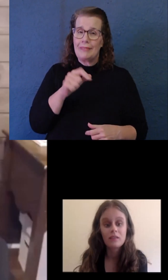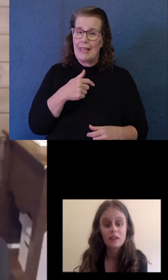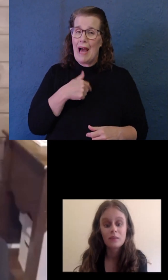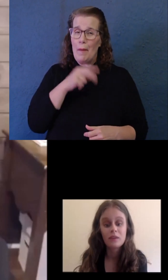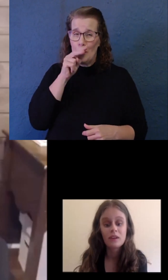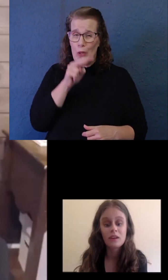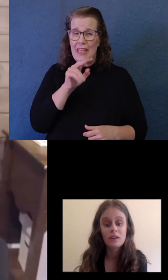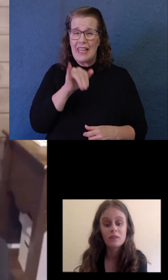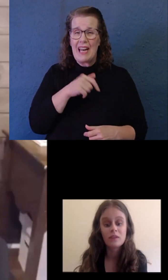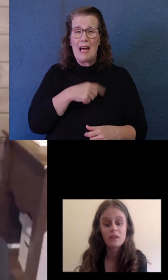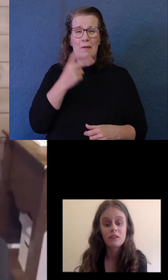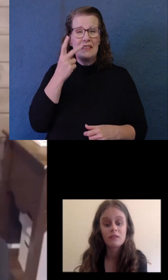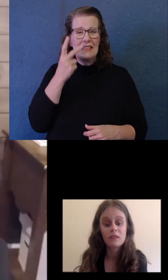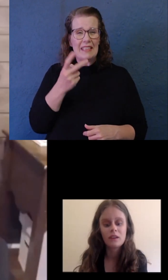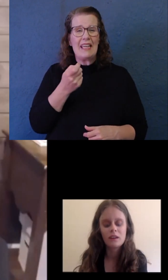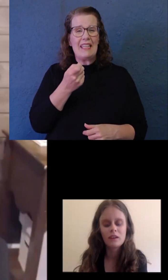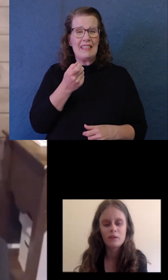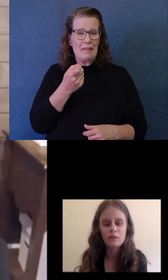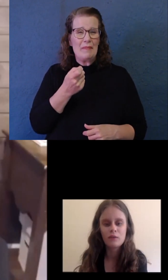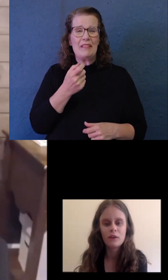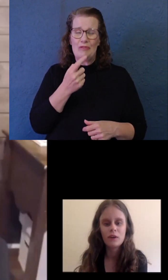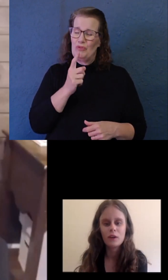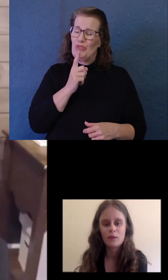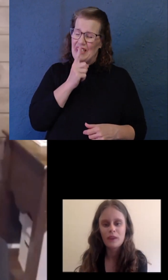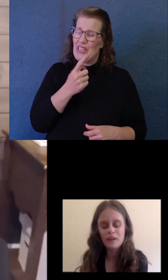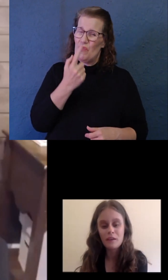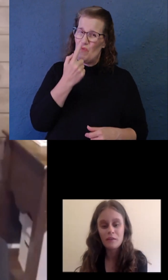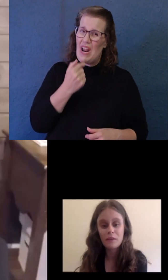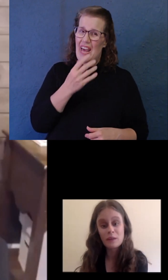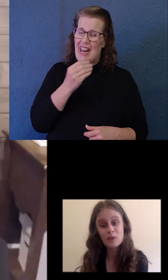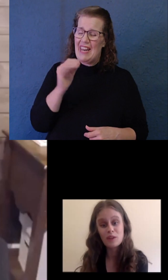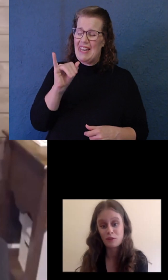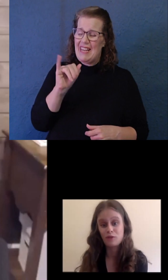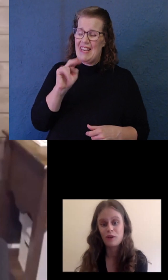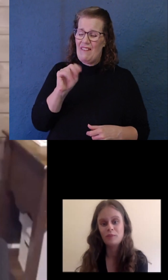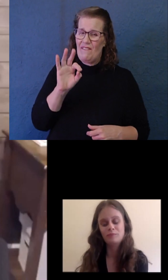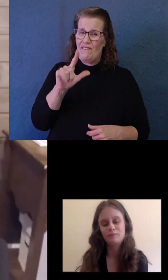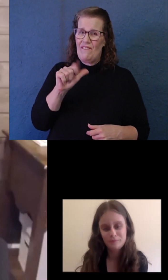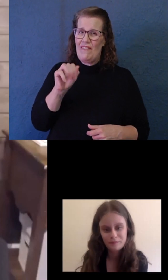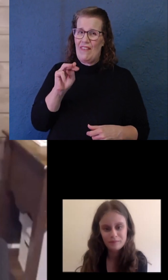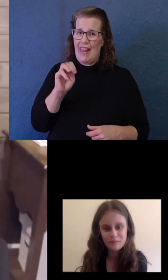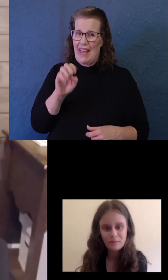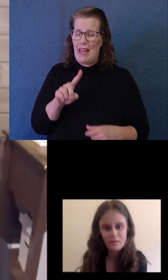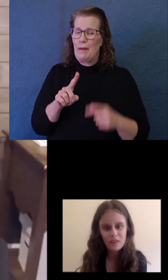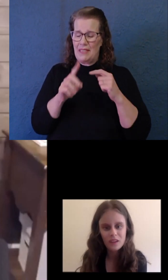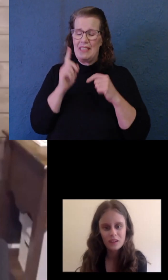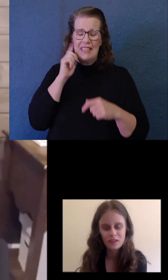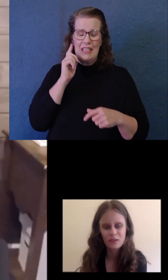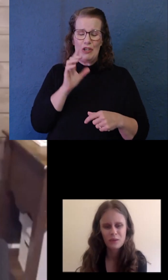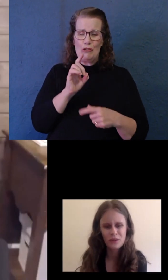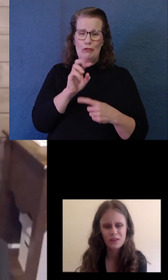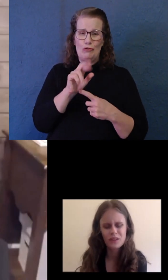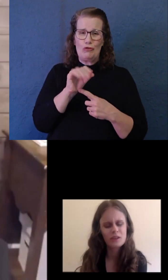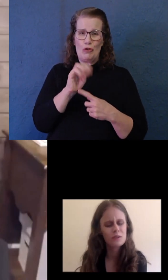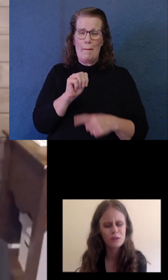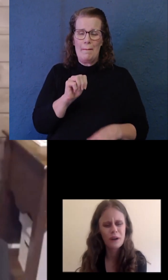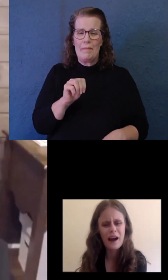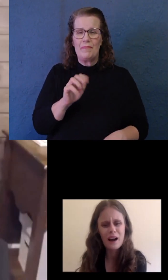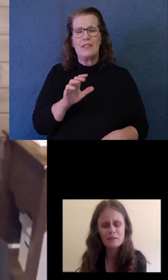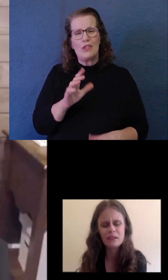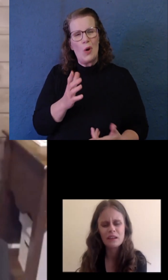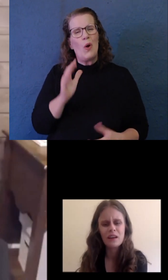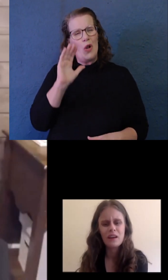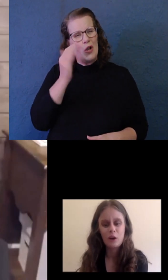Yeah, I'm seeing a really kind of red and inflamed eardrum. So it looks like you